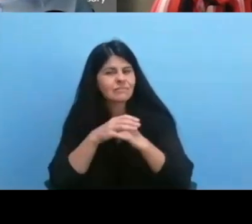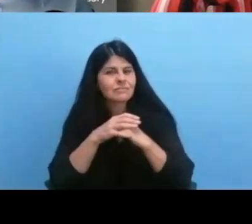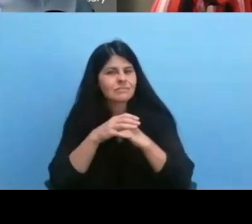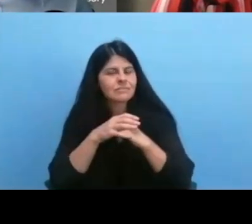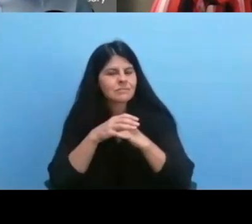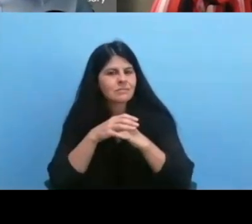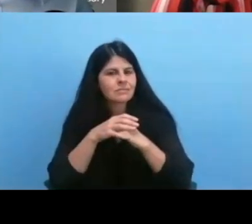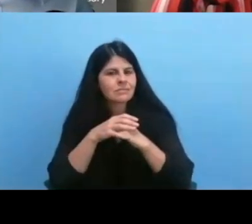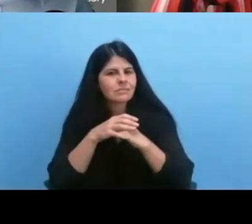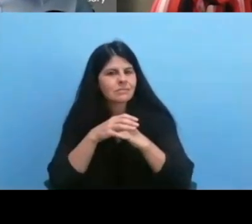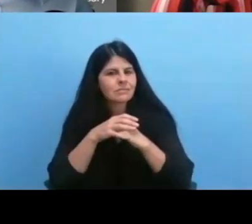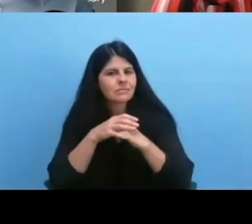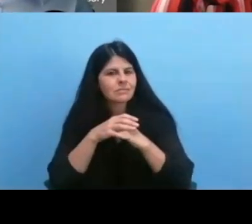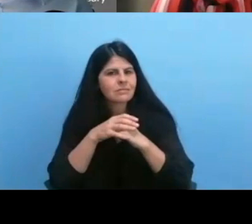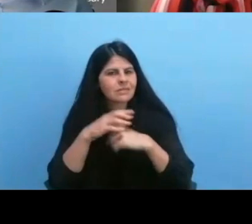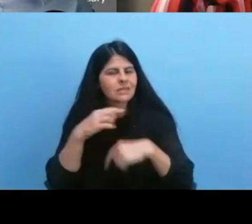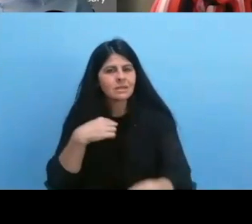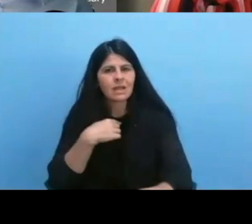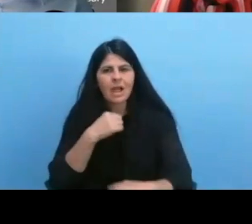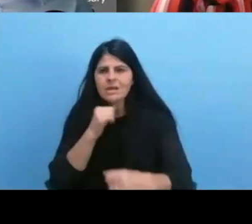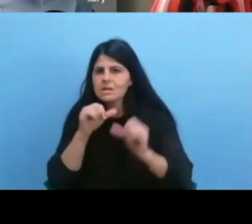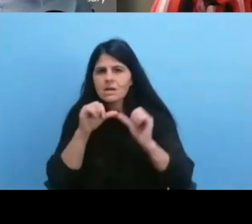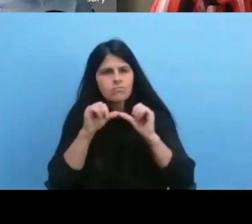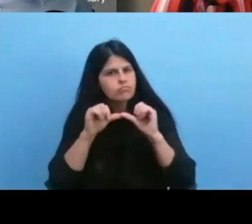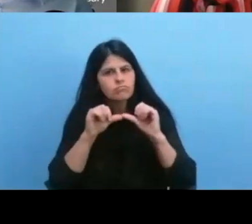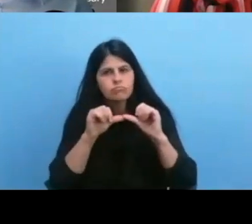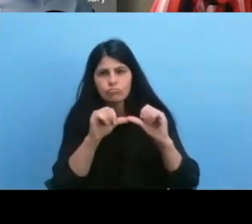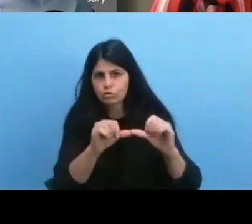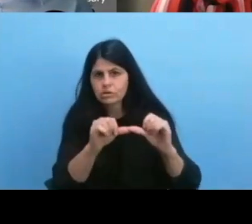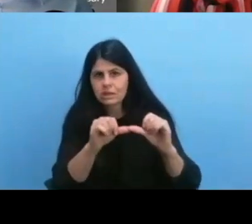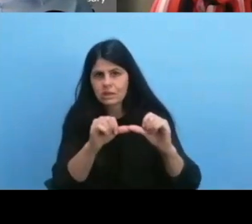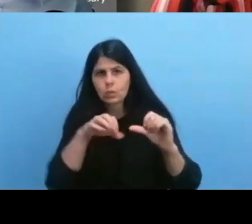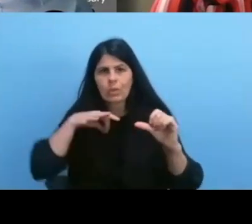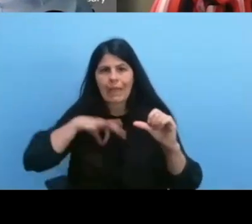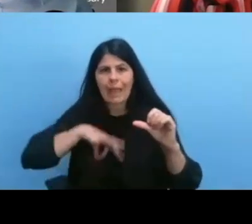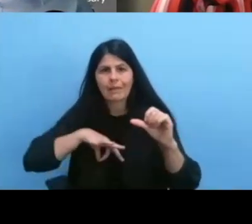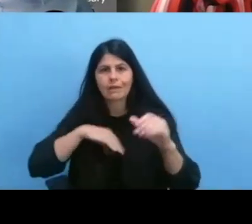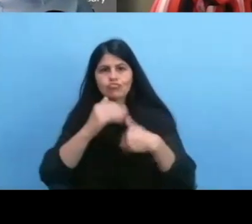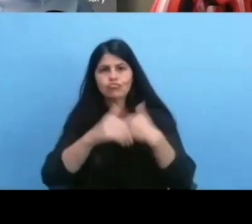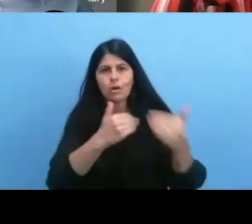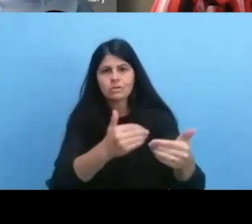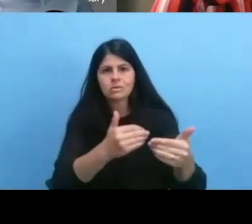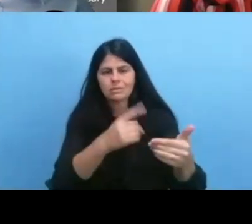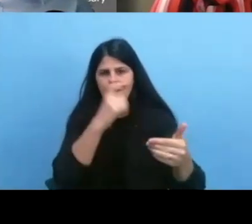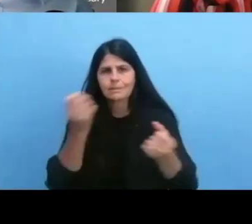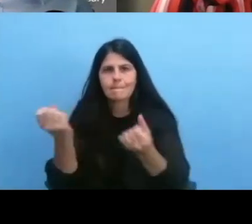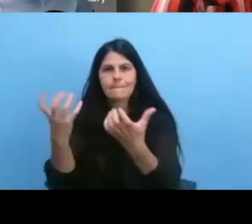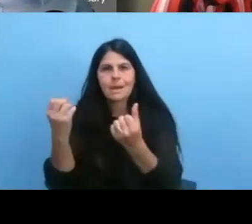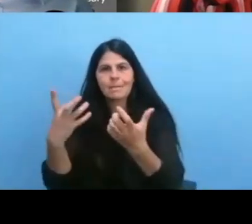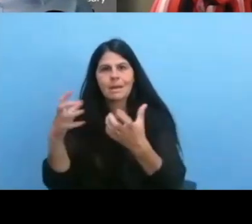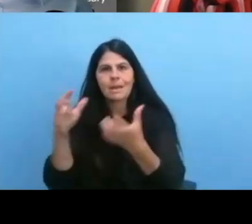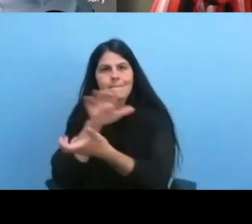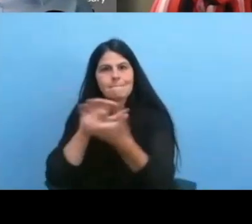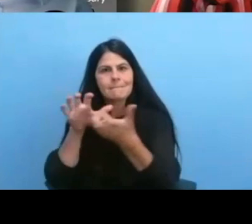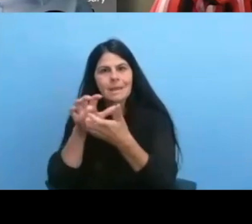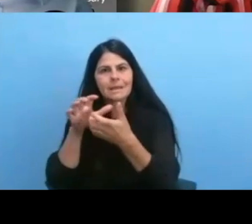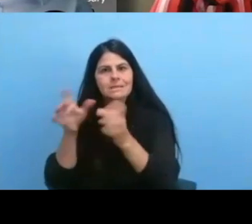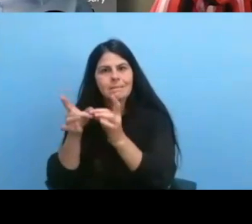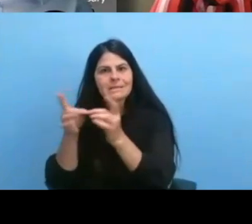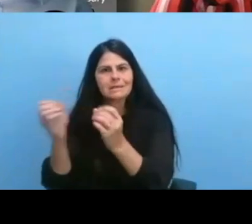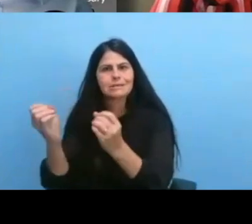I did not proceed with the application process because I got a lot of really mixed messages when I'd contact admissions